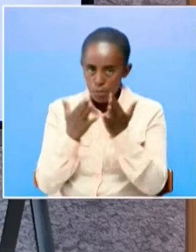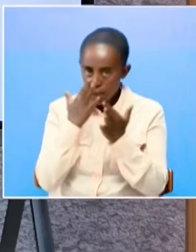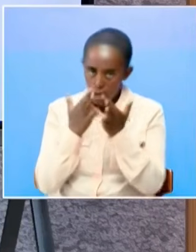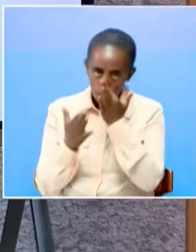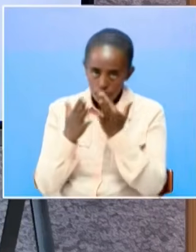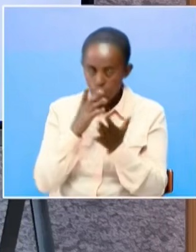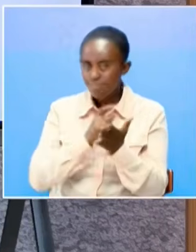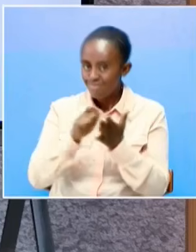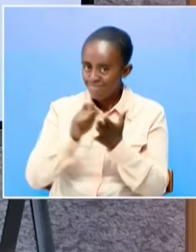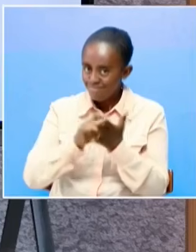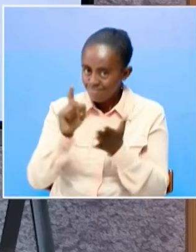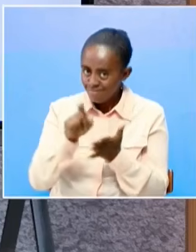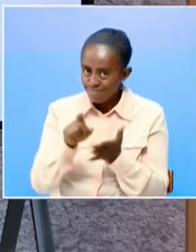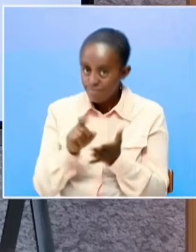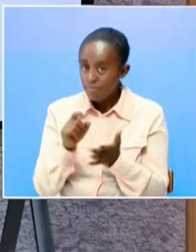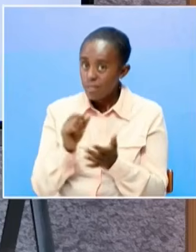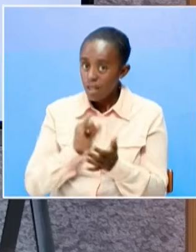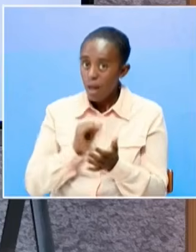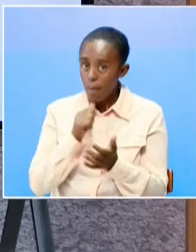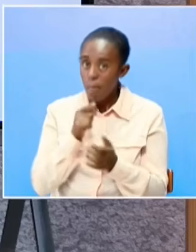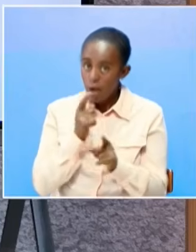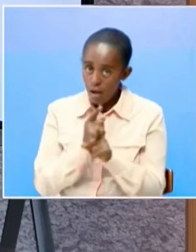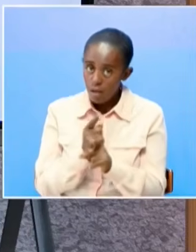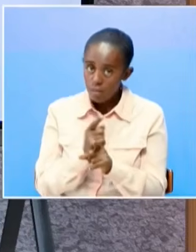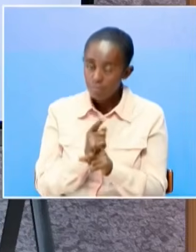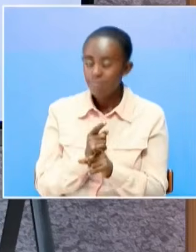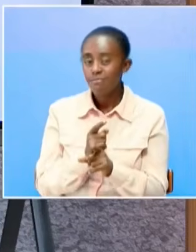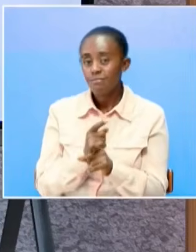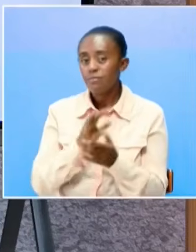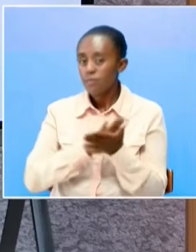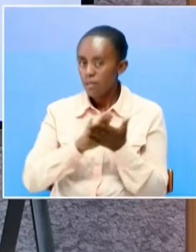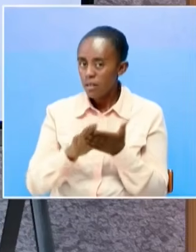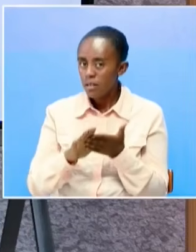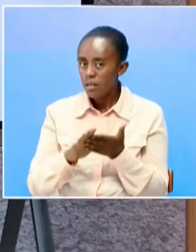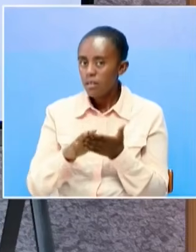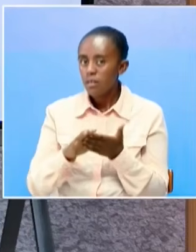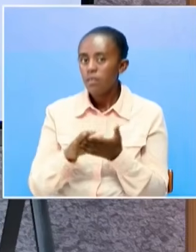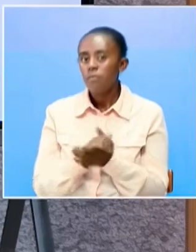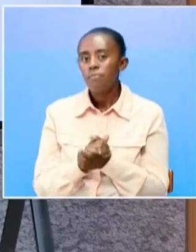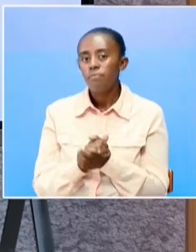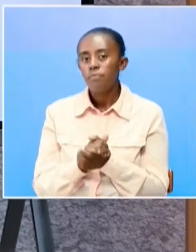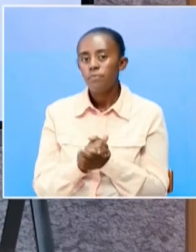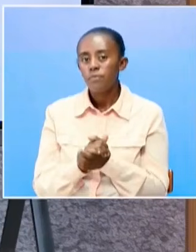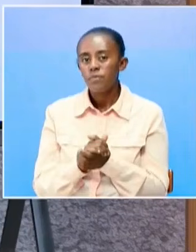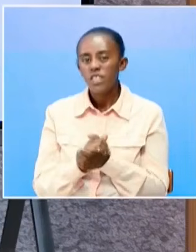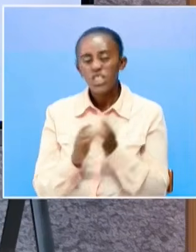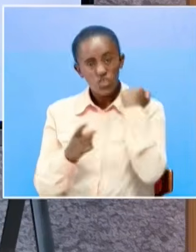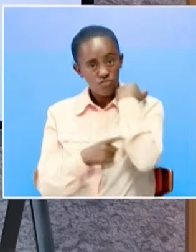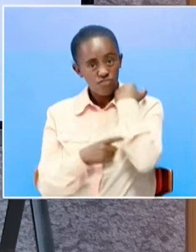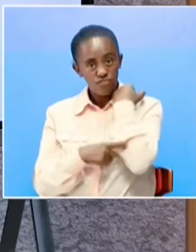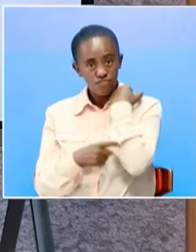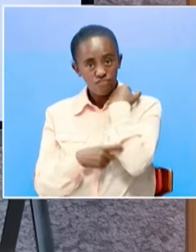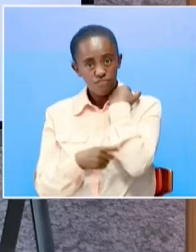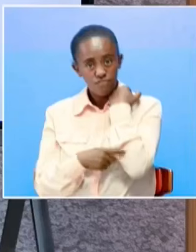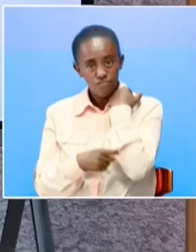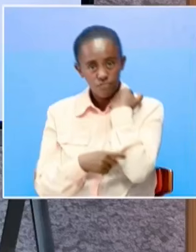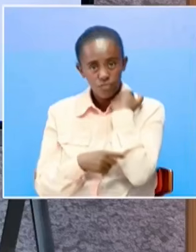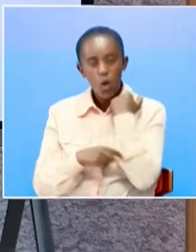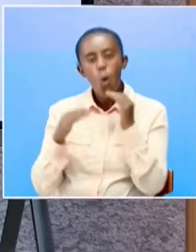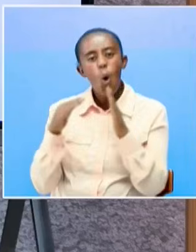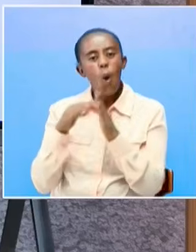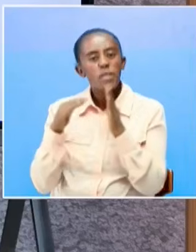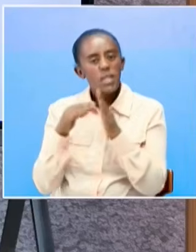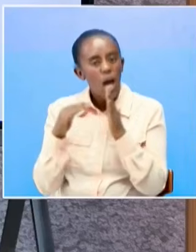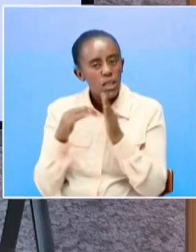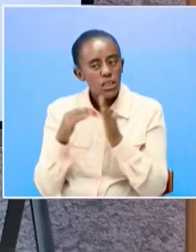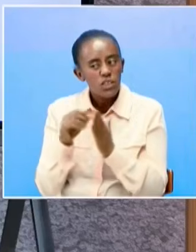be written there. Am I right? Nice. Another one is about challenge. Do you know challenge or obstacles